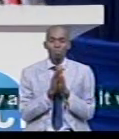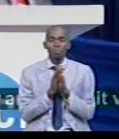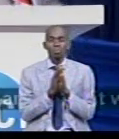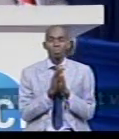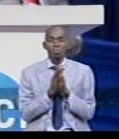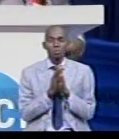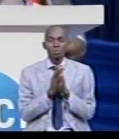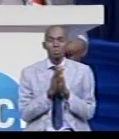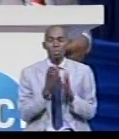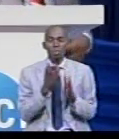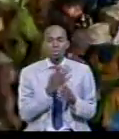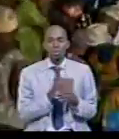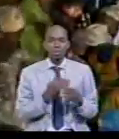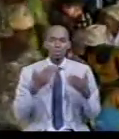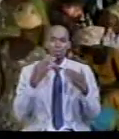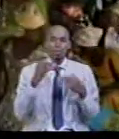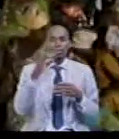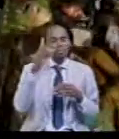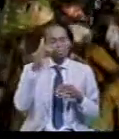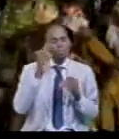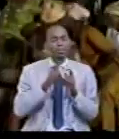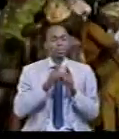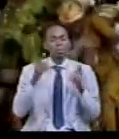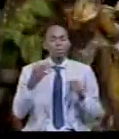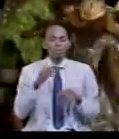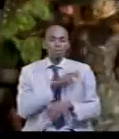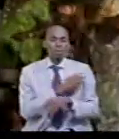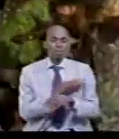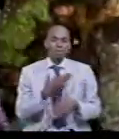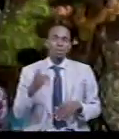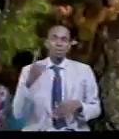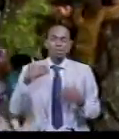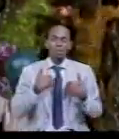for the great and mighty things He has done for us.